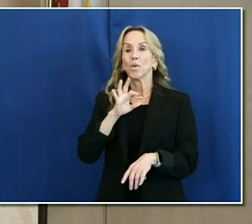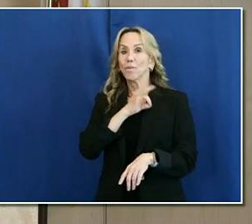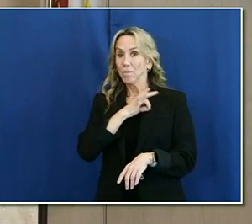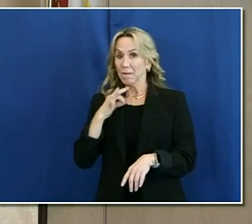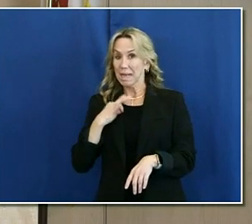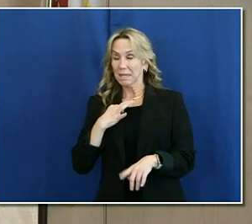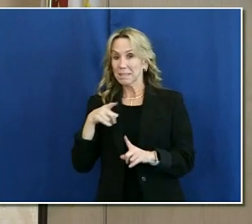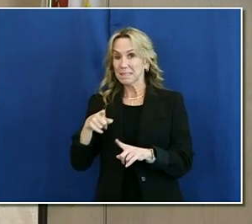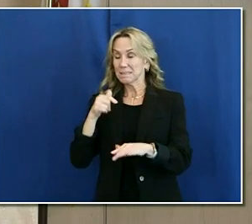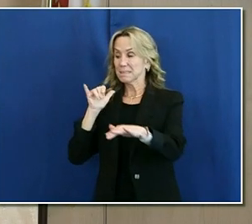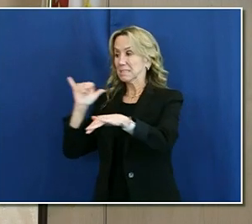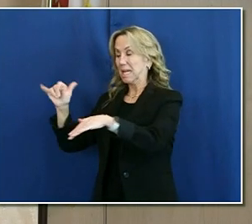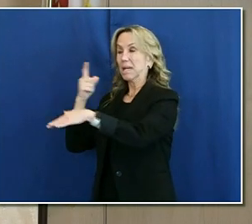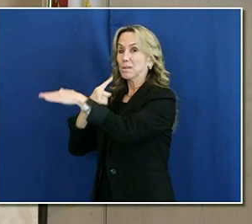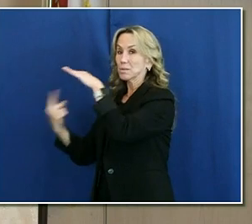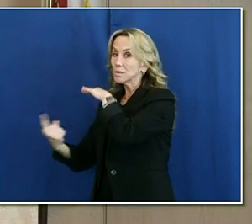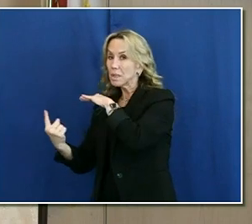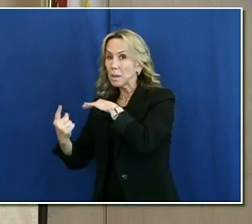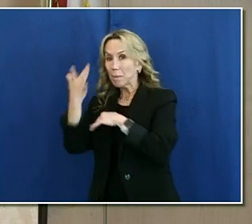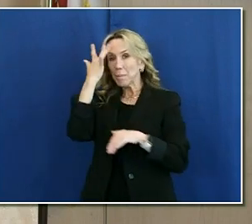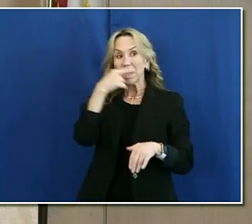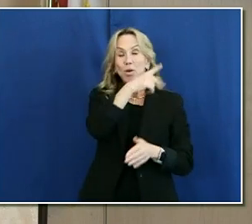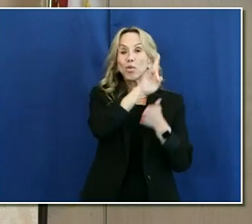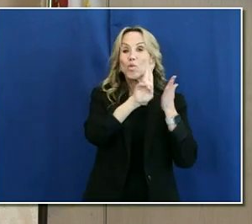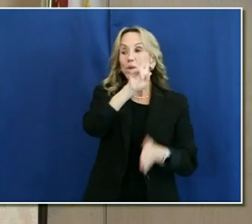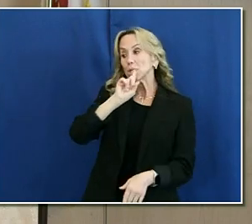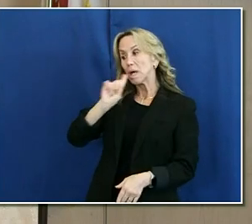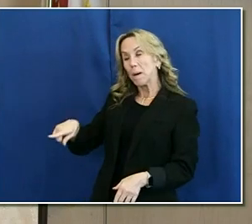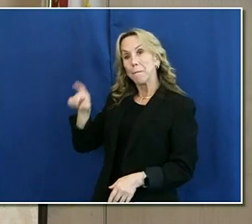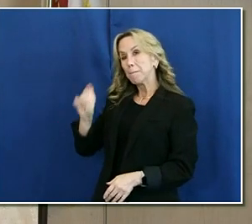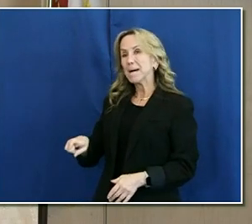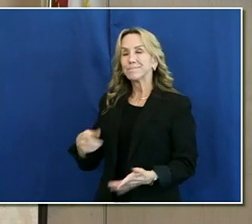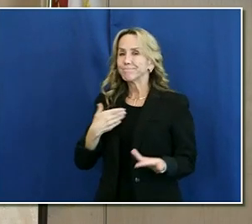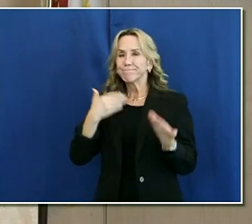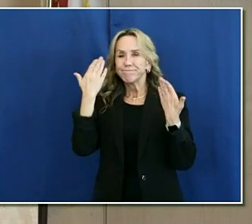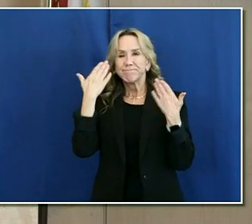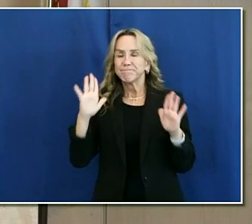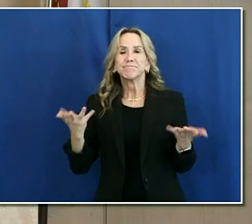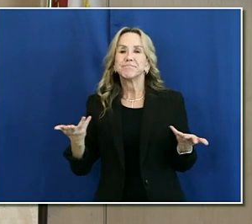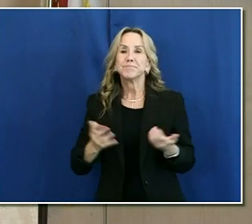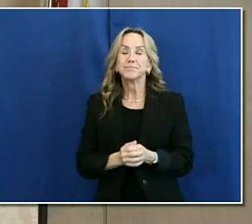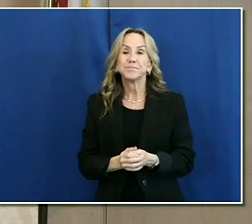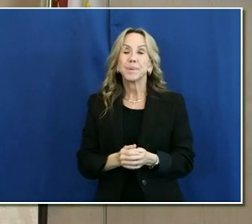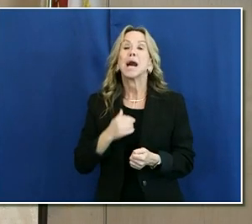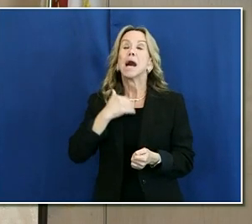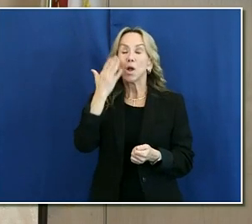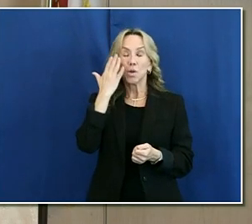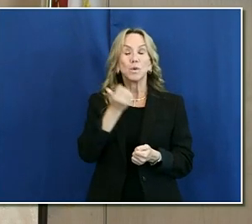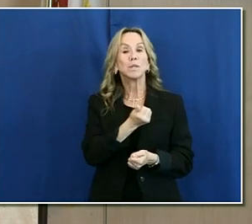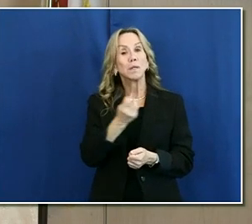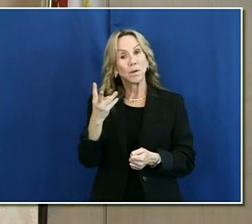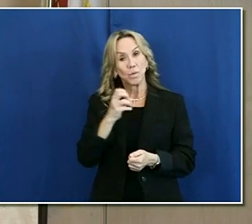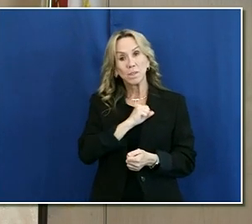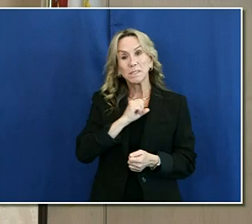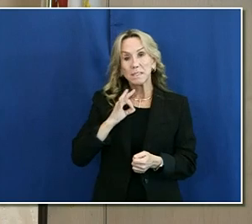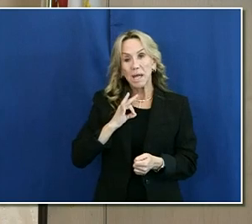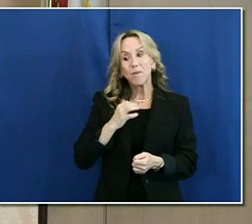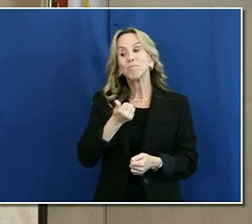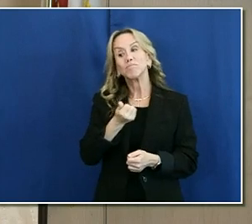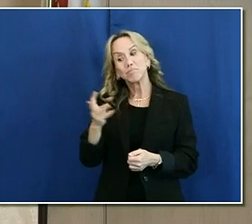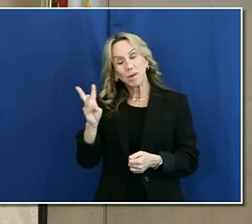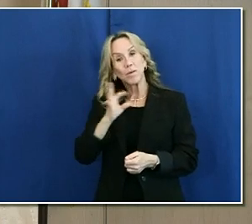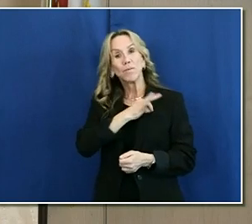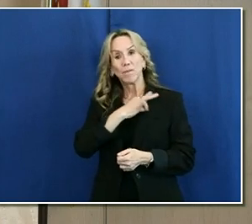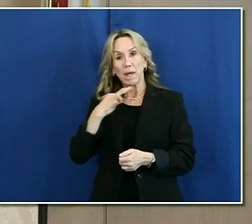the university. So we have had a number of staff and faculty who have